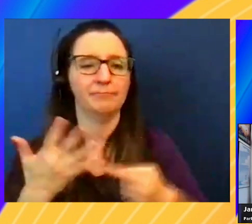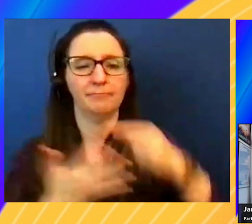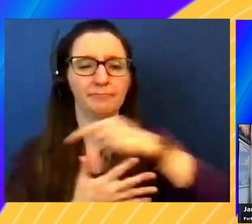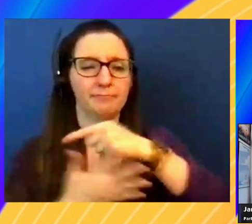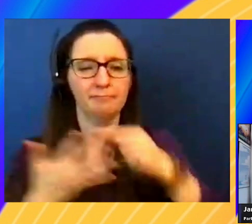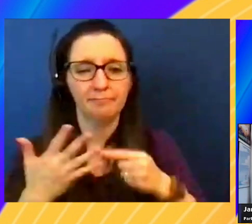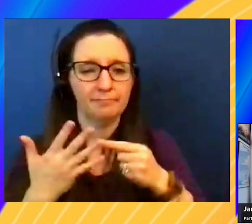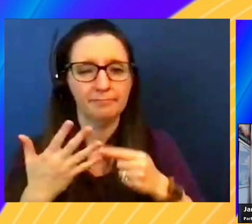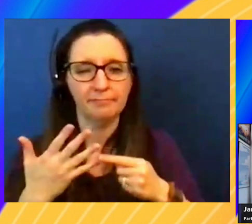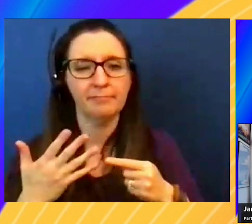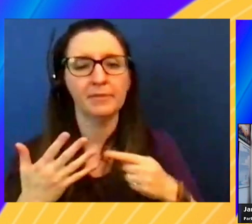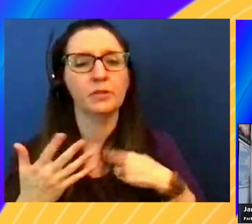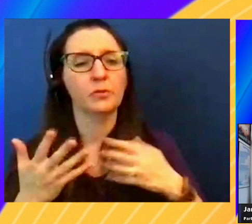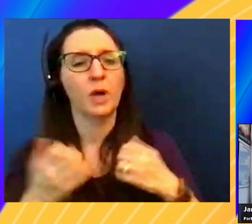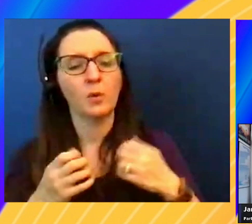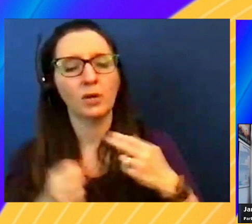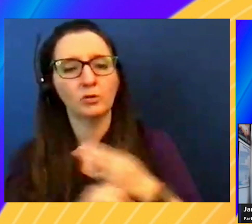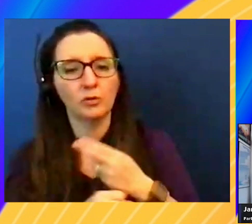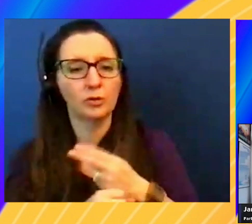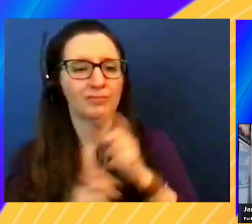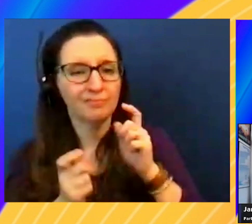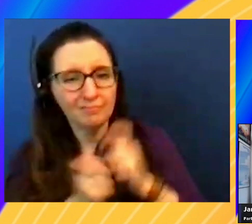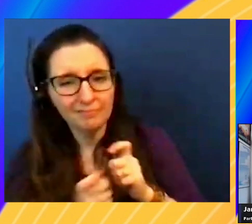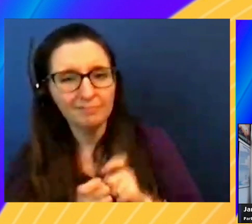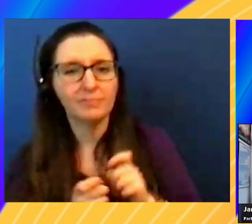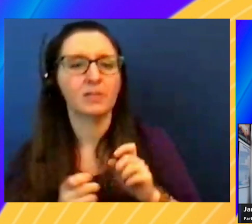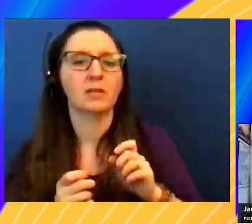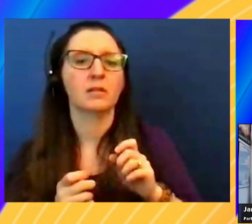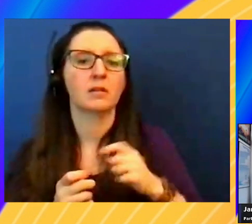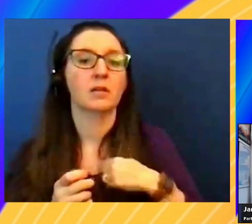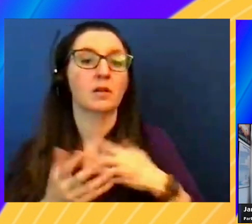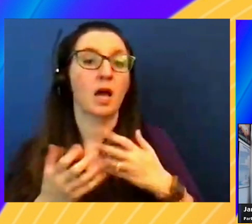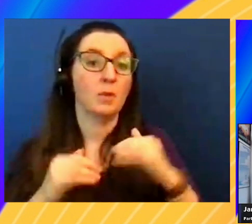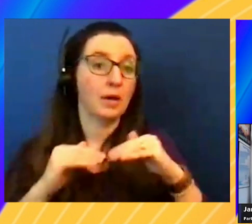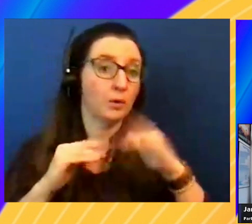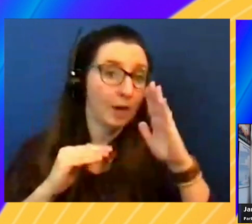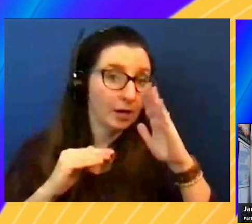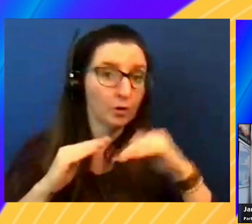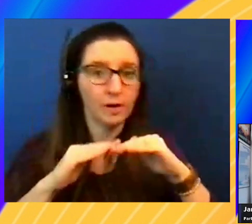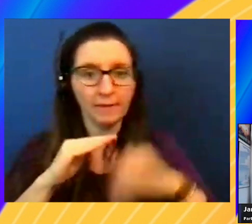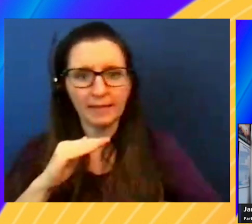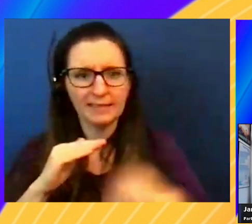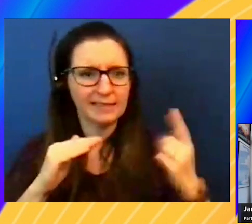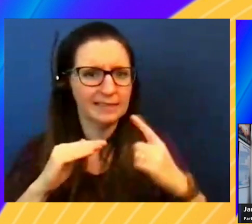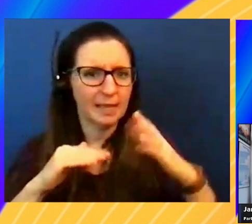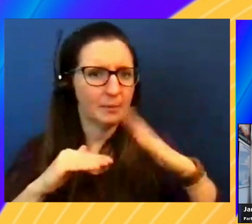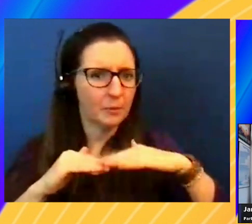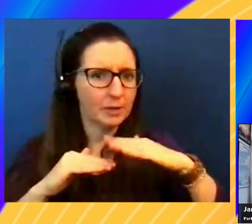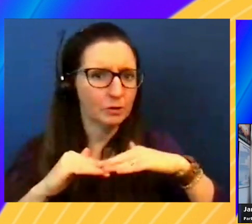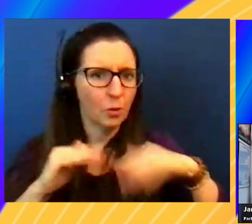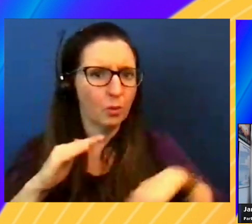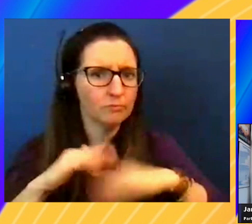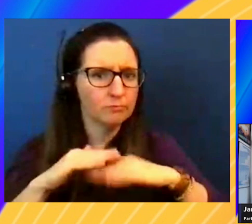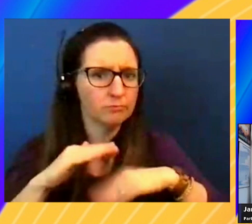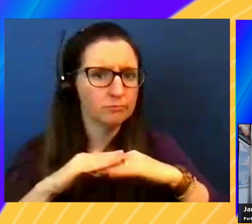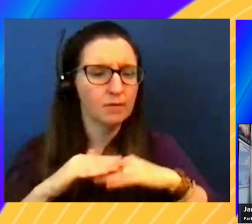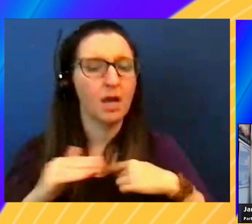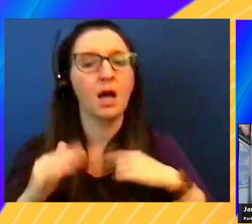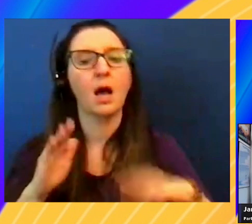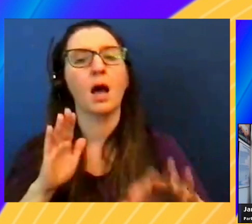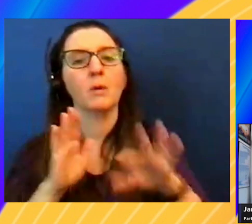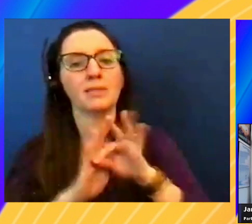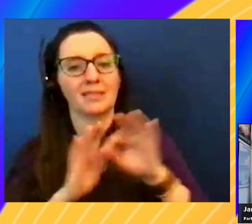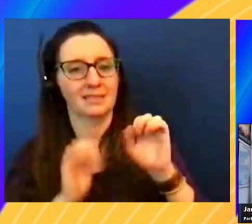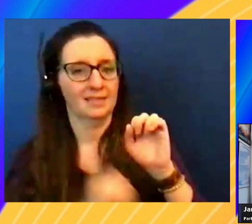to use anomaly detection? Do I want it to be greater than, less than some threshold? I'm going to select that it's static, and I'm going to say that